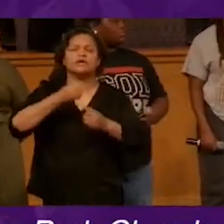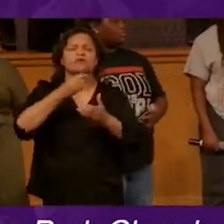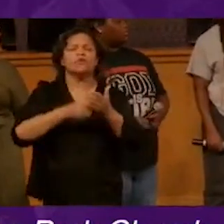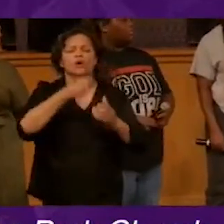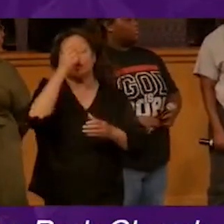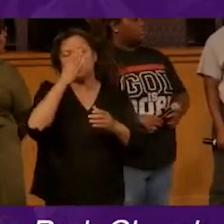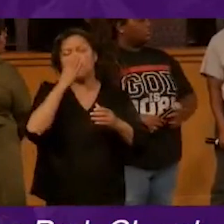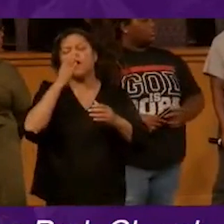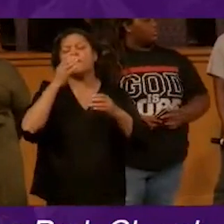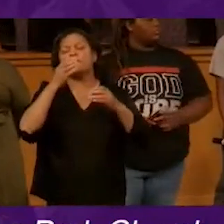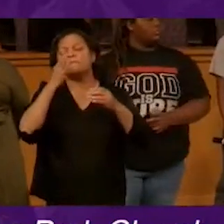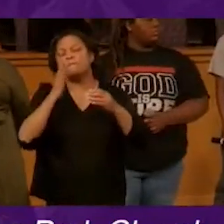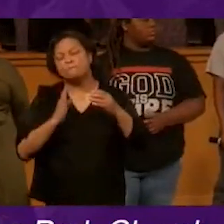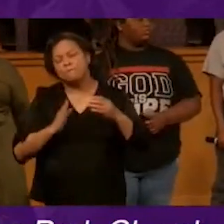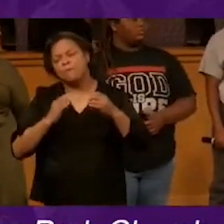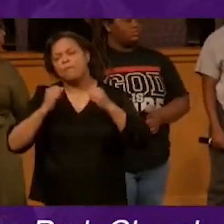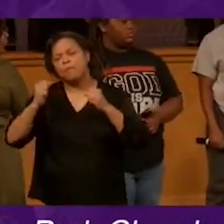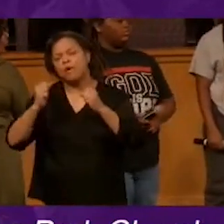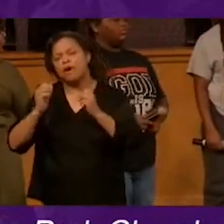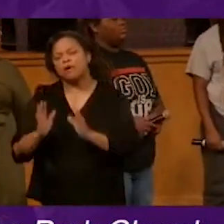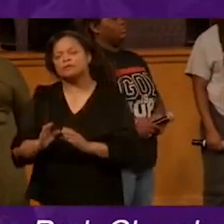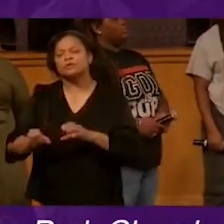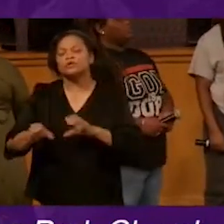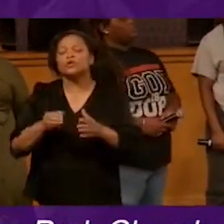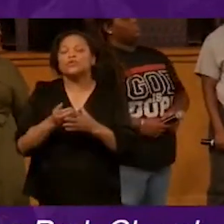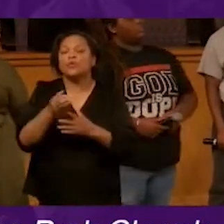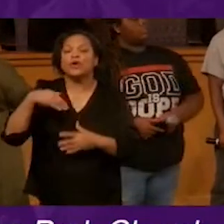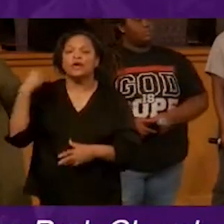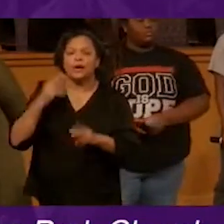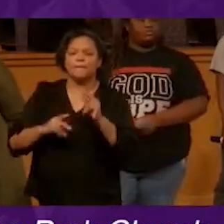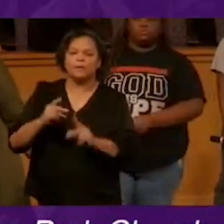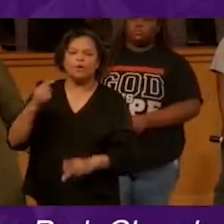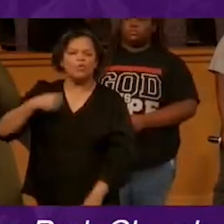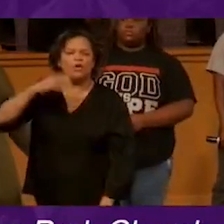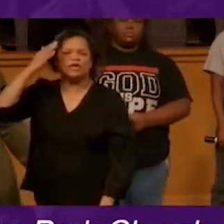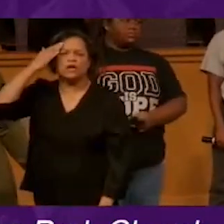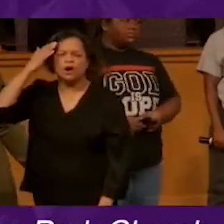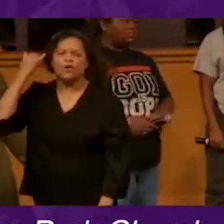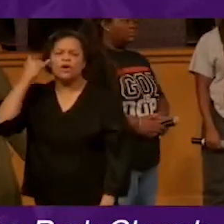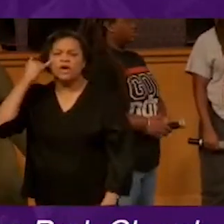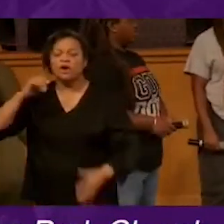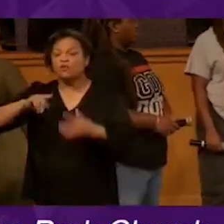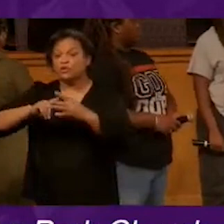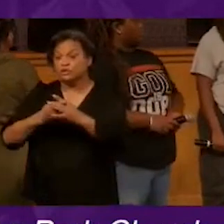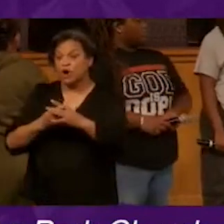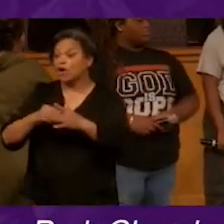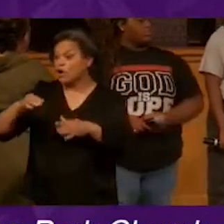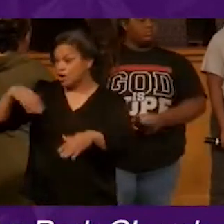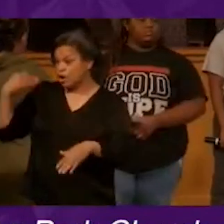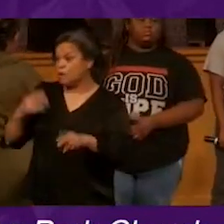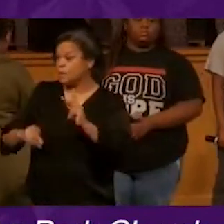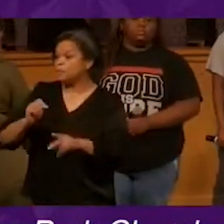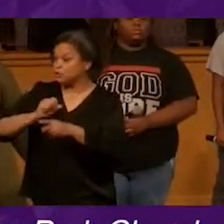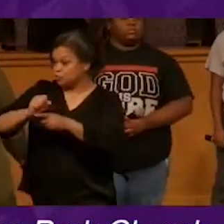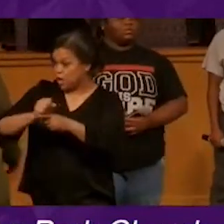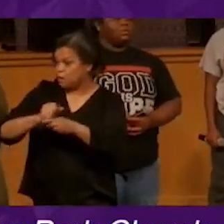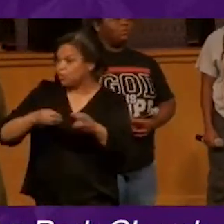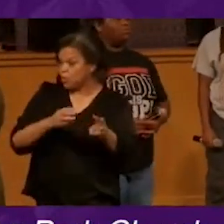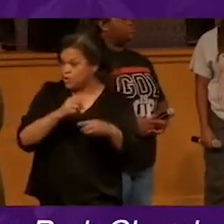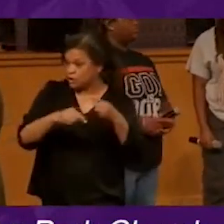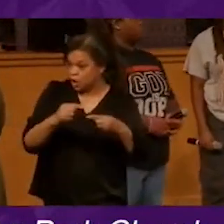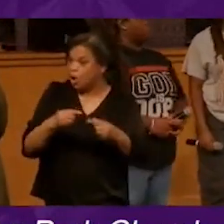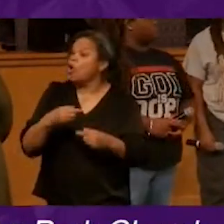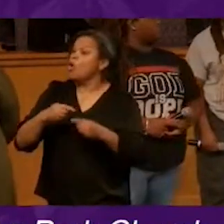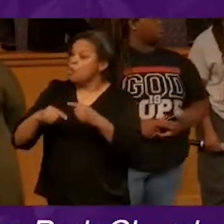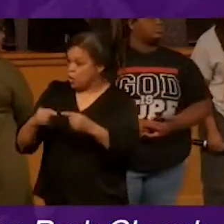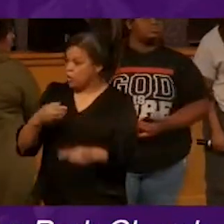is going to do through our young people. Because we know that if we start our young people, train them in the way that they should go, when they're old, they